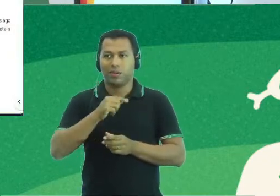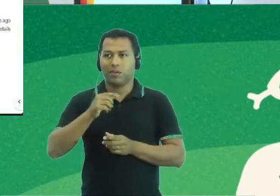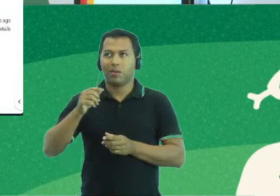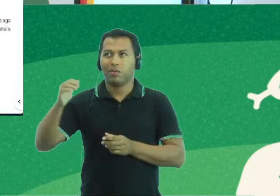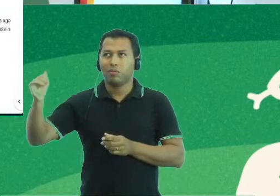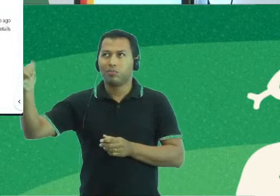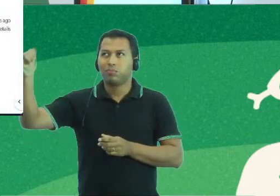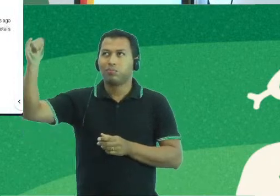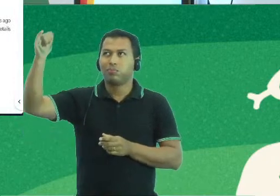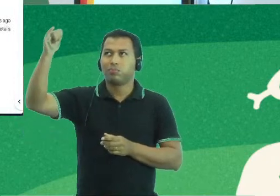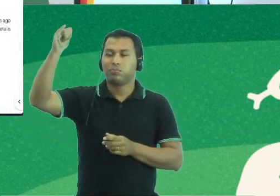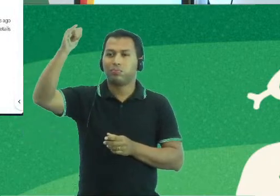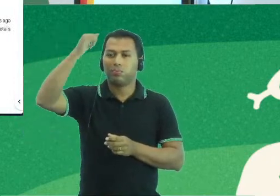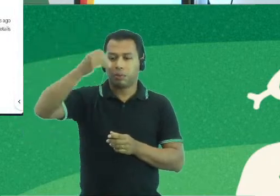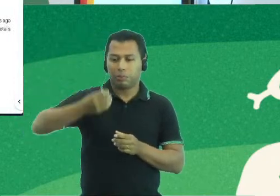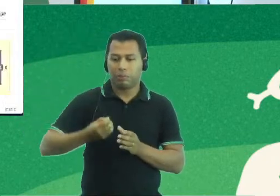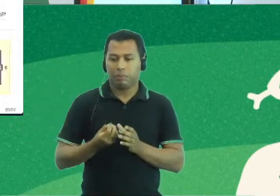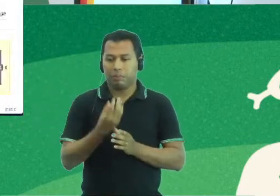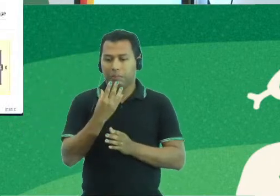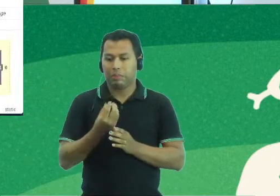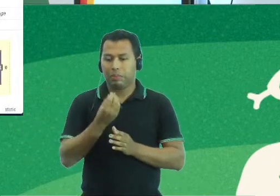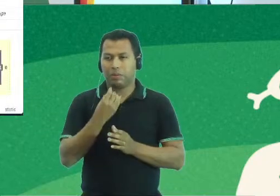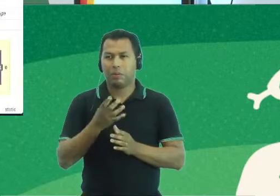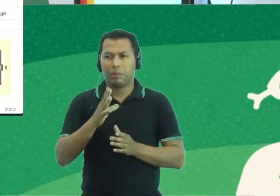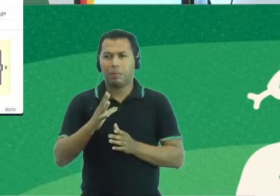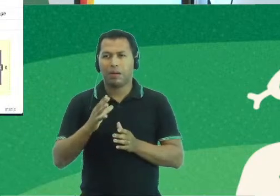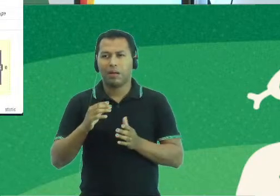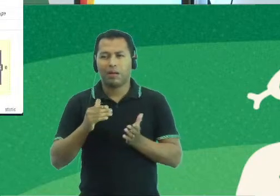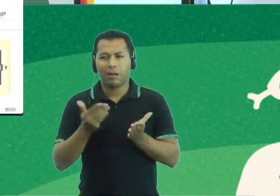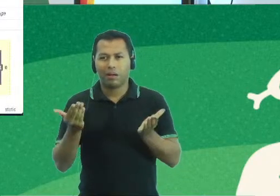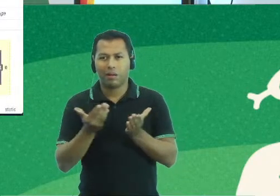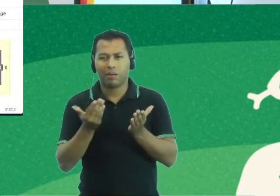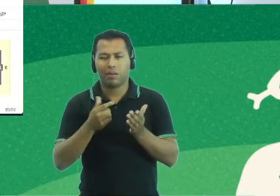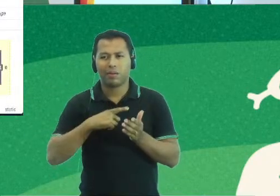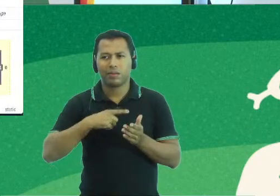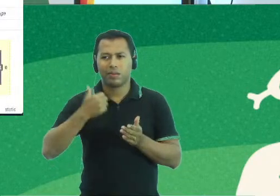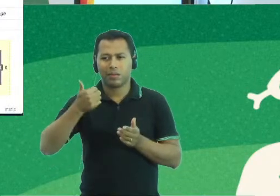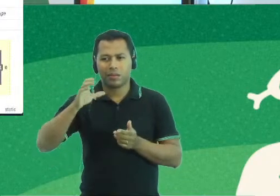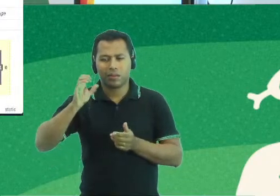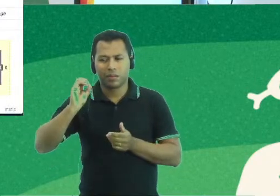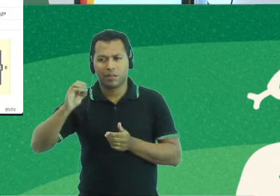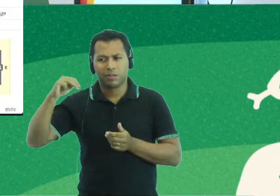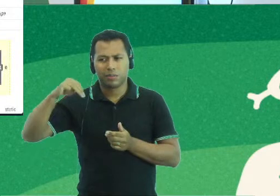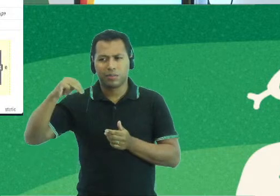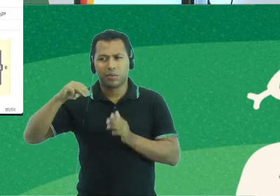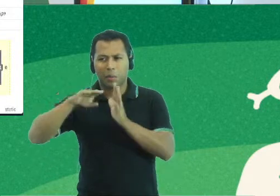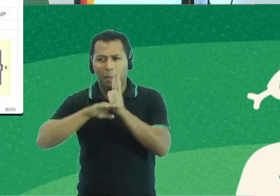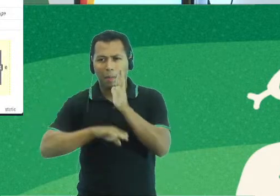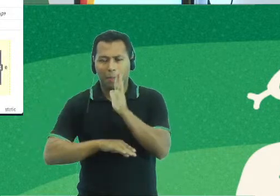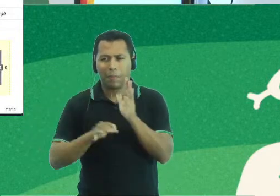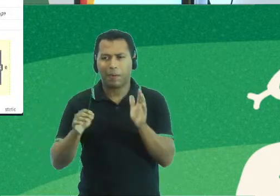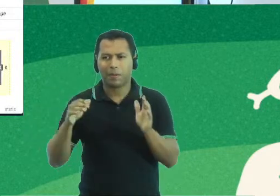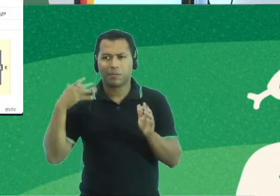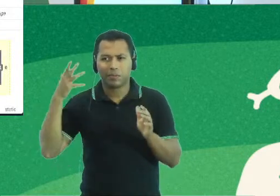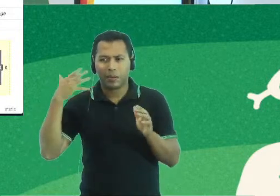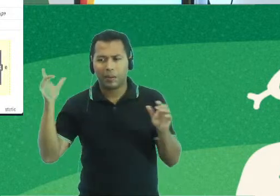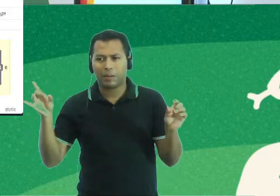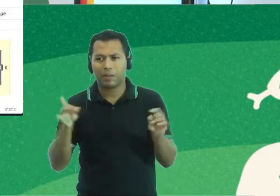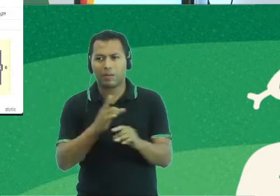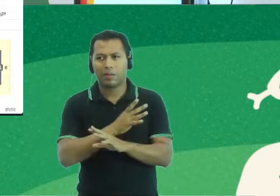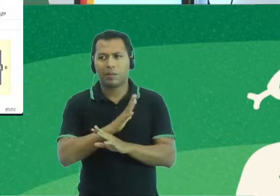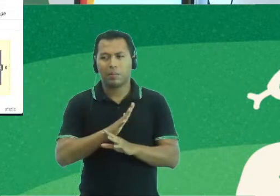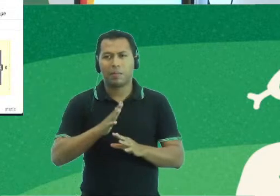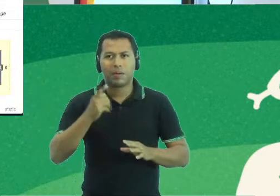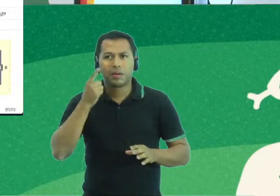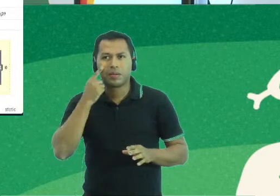to finish my talk. But if you can see on this webpage, the International Space Station is not coming by until October 31st. And that will be